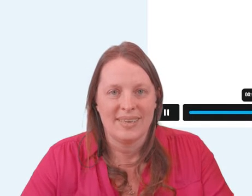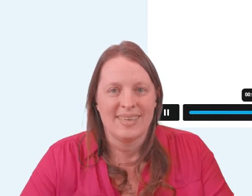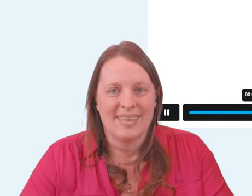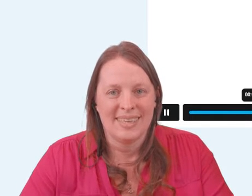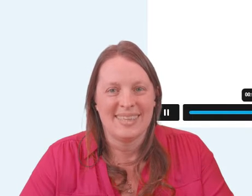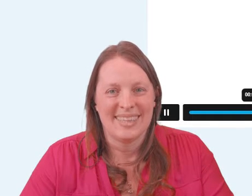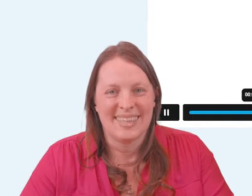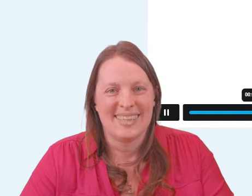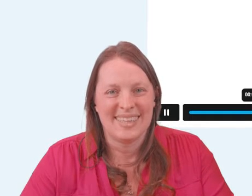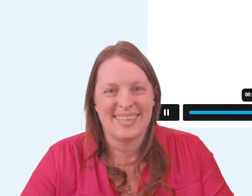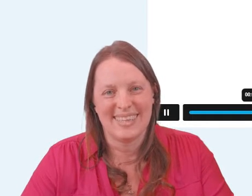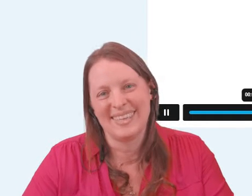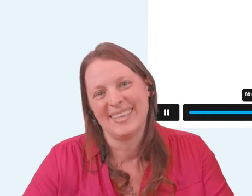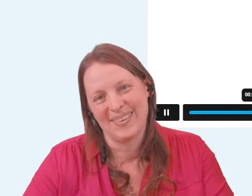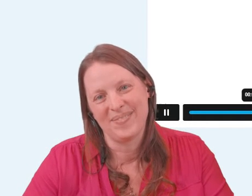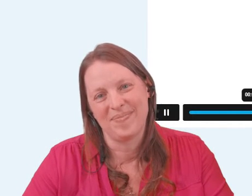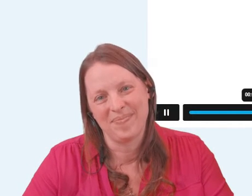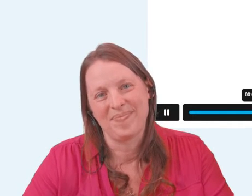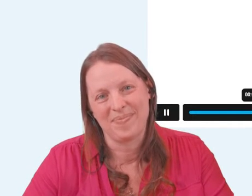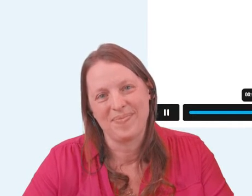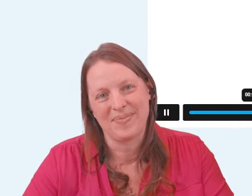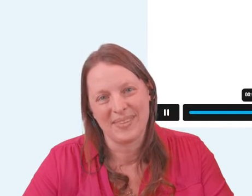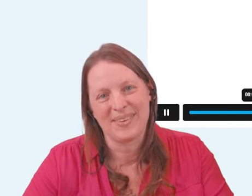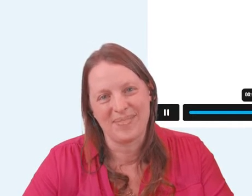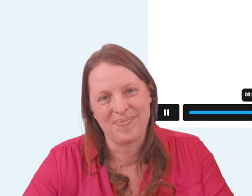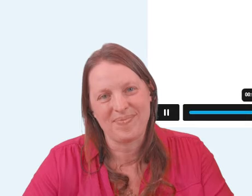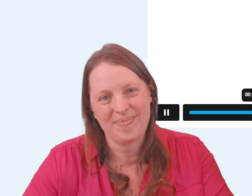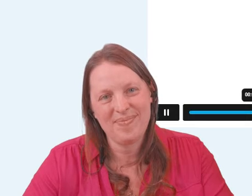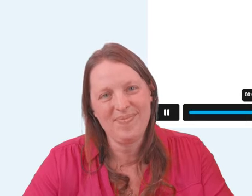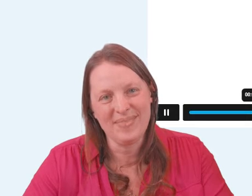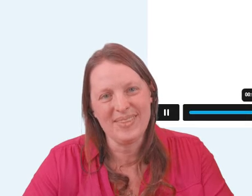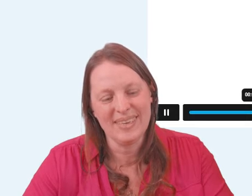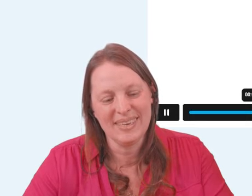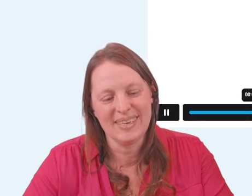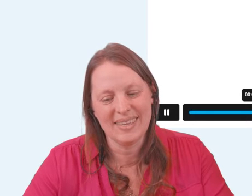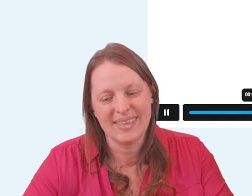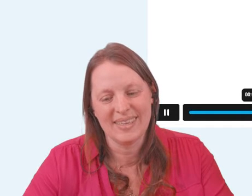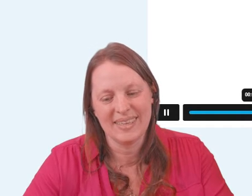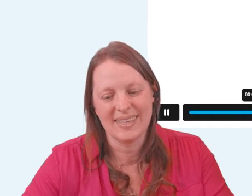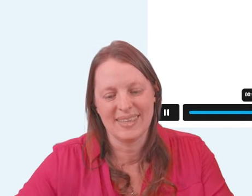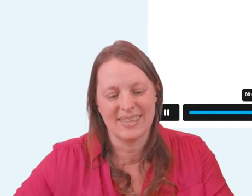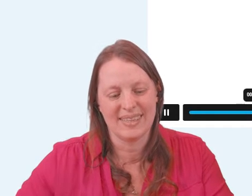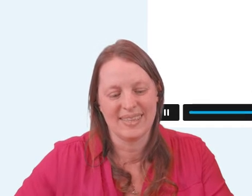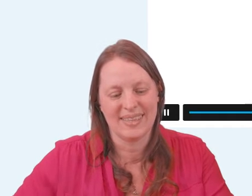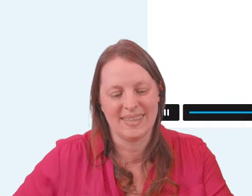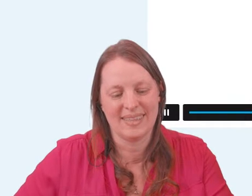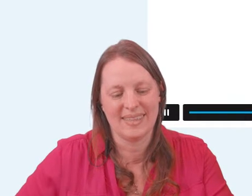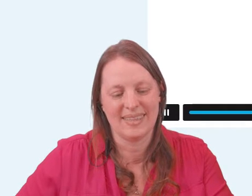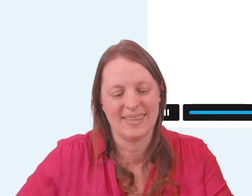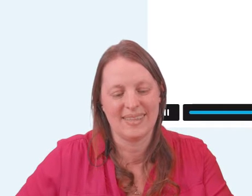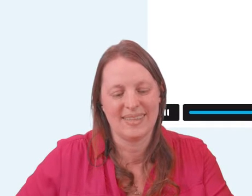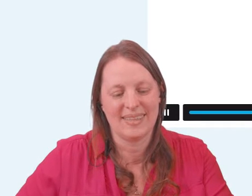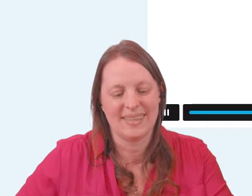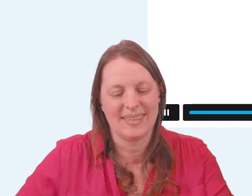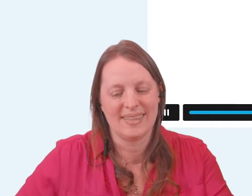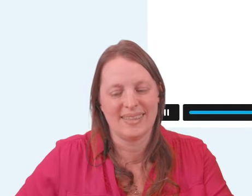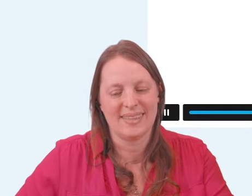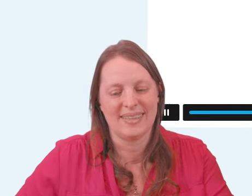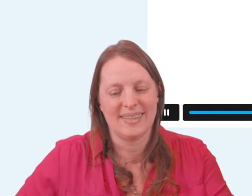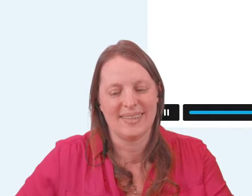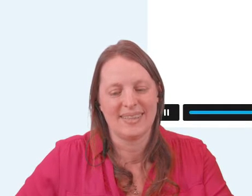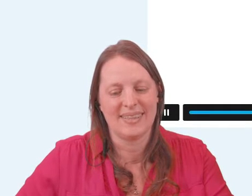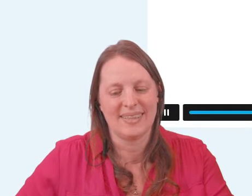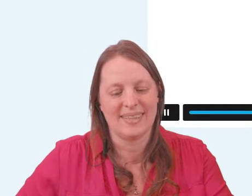That's difficult to know that, because, for example, I use